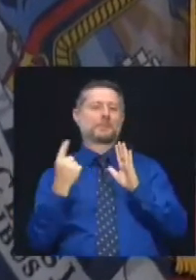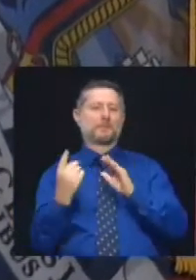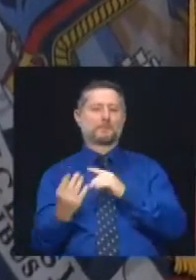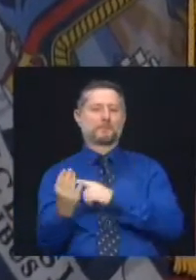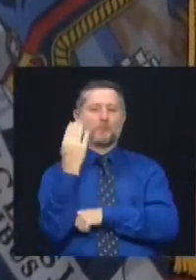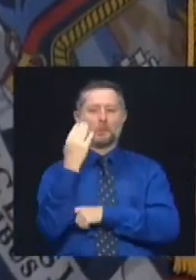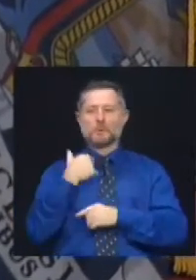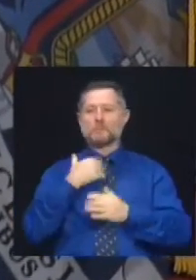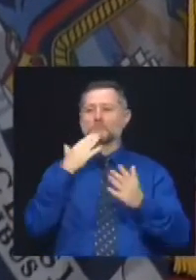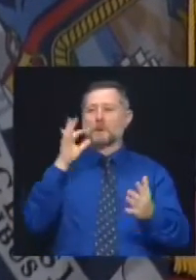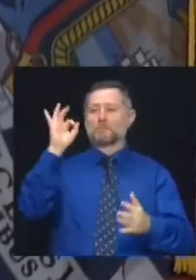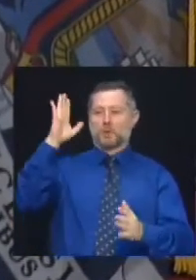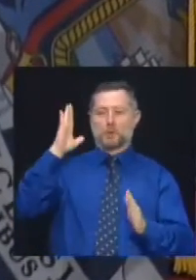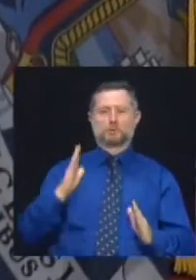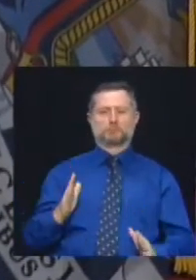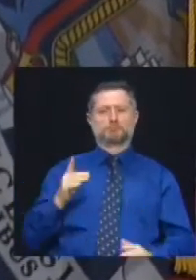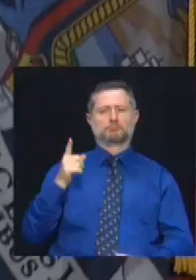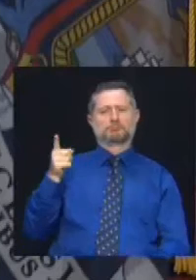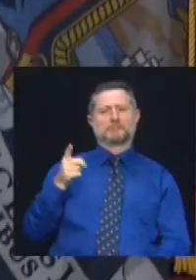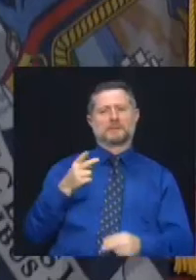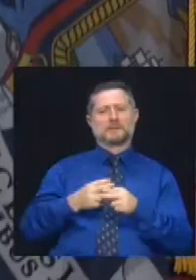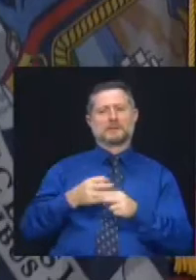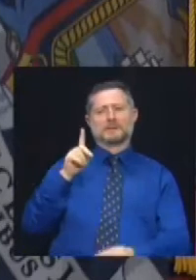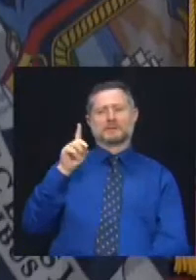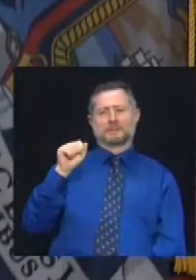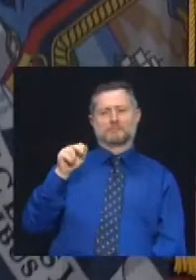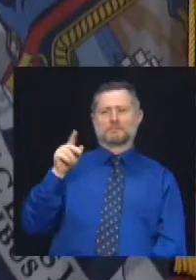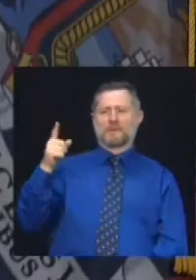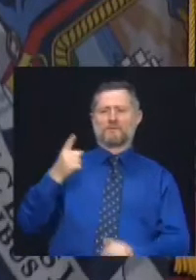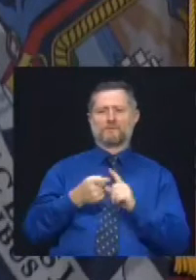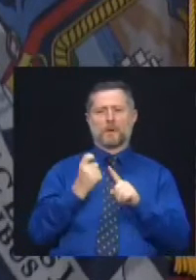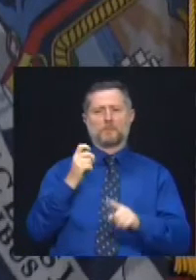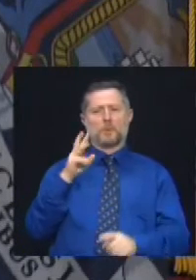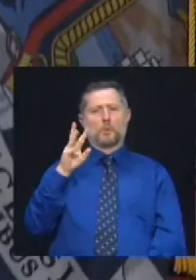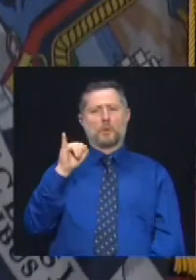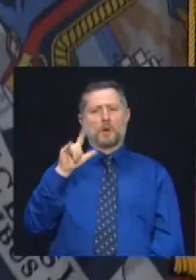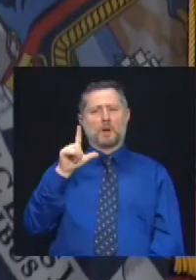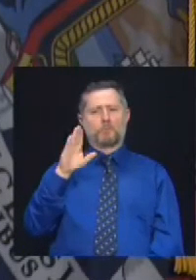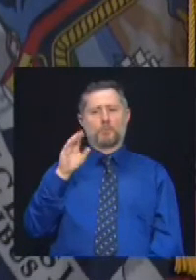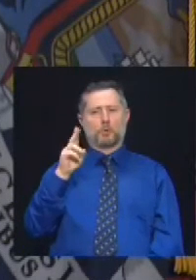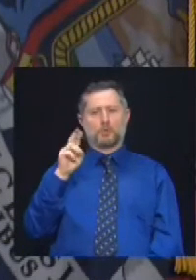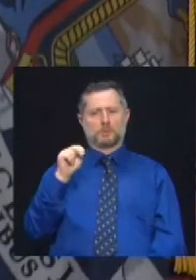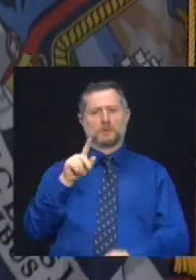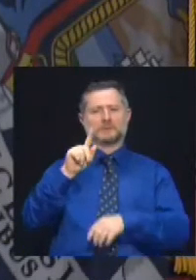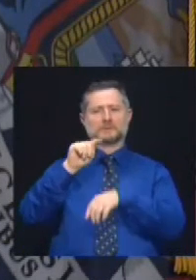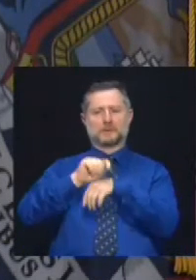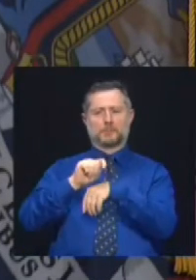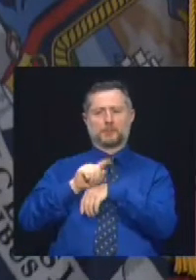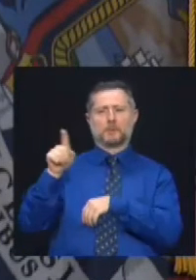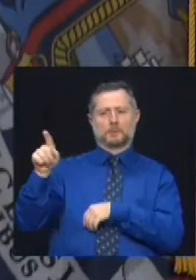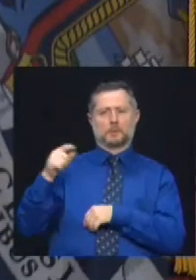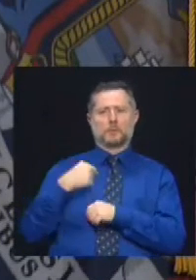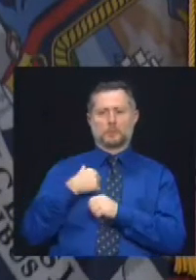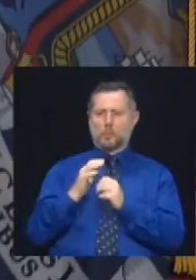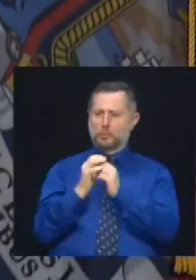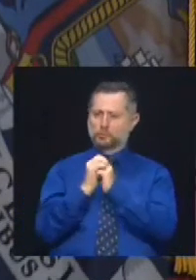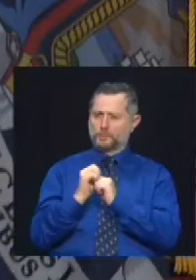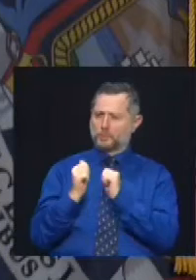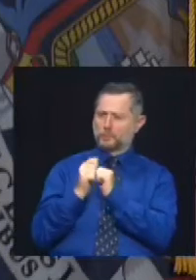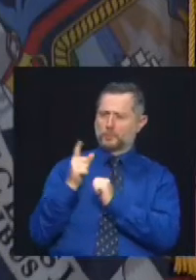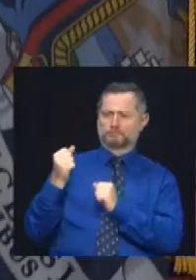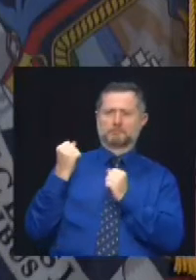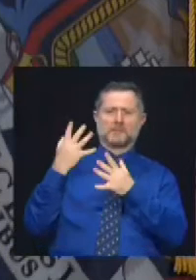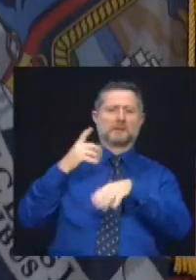Wilburn Temple for gracing us and reminding us of the presence of God here today. I've worshiped with him a number of times, and I wanted him to